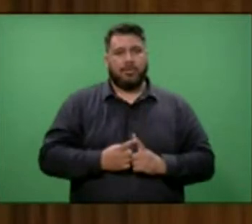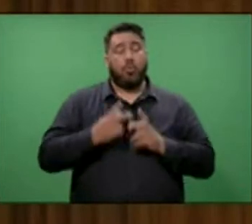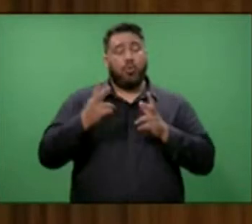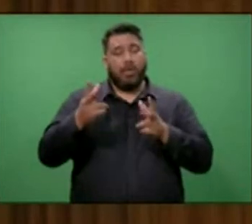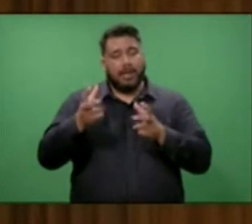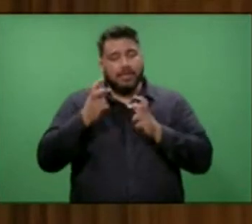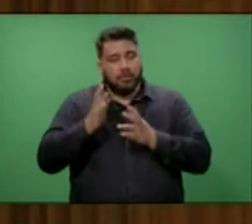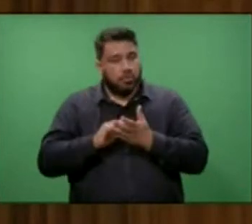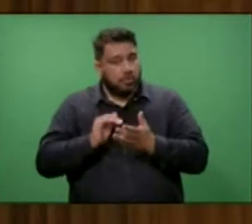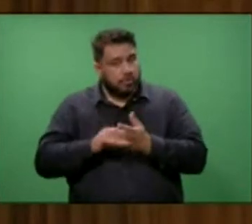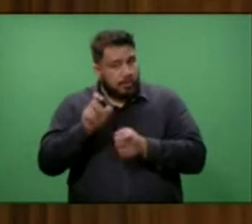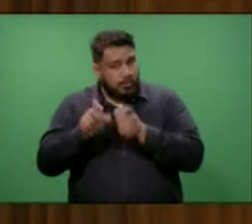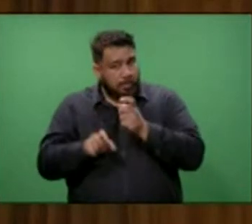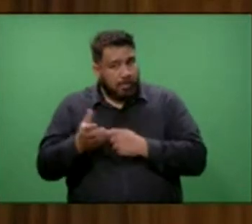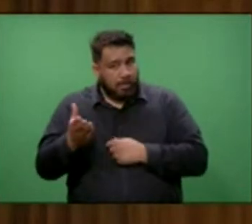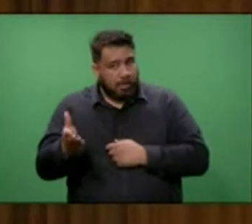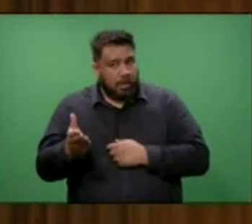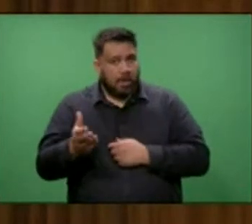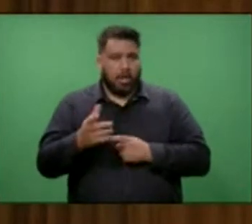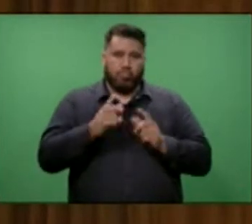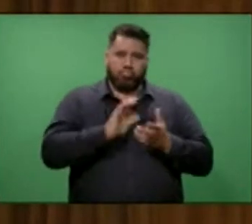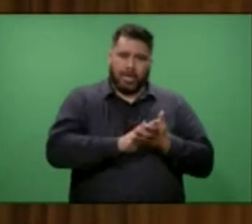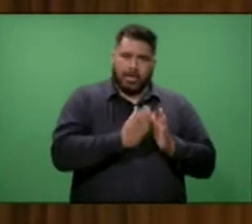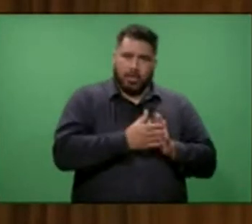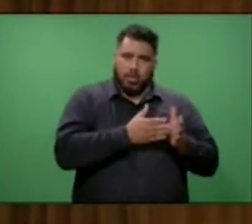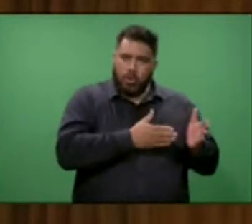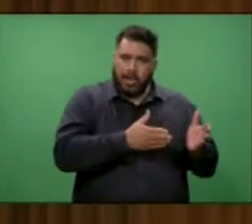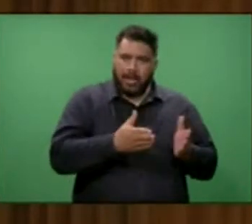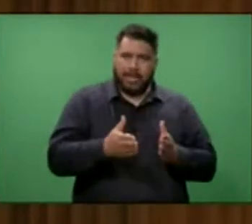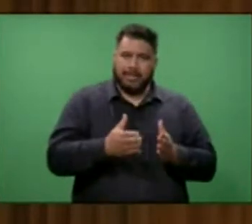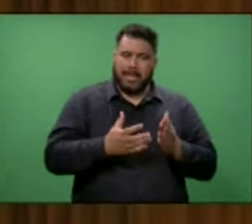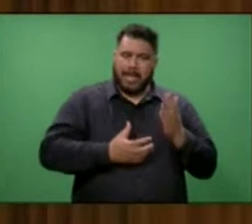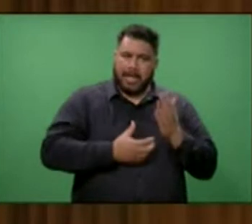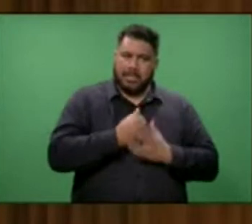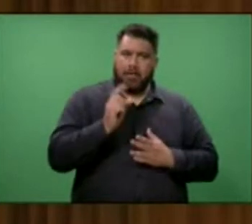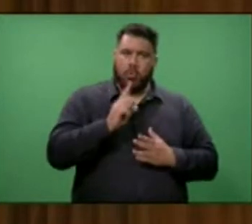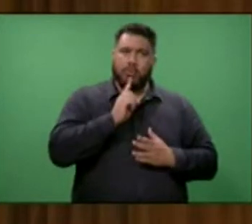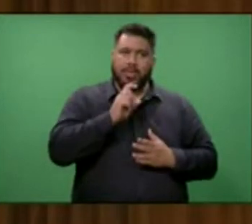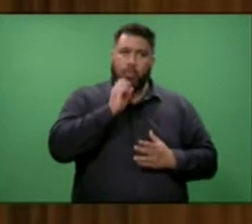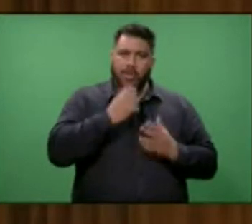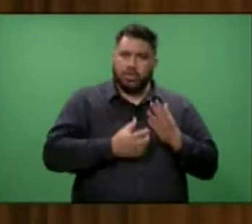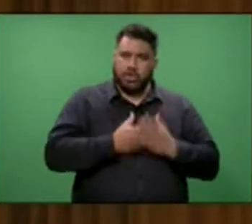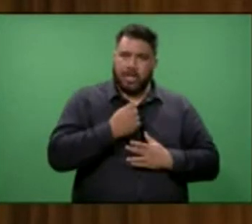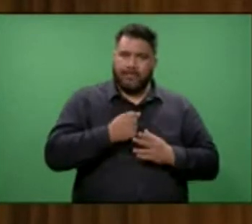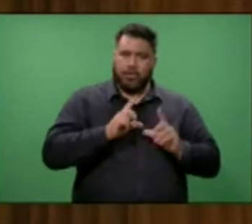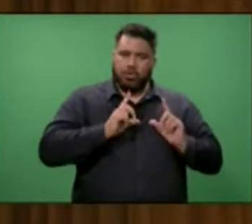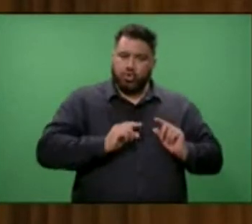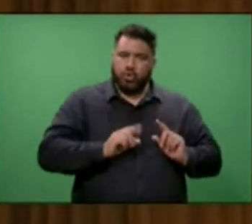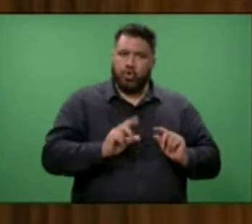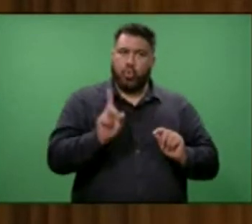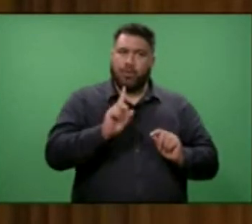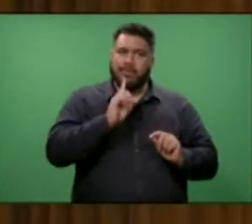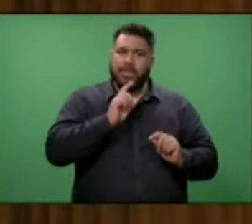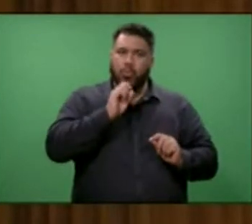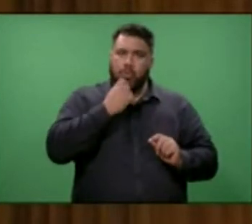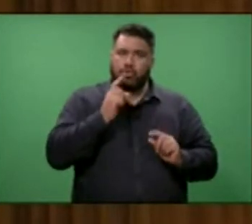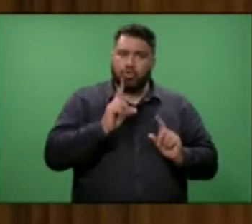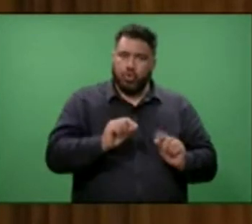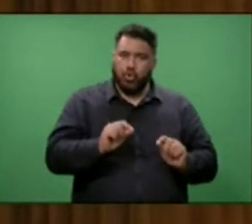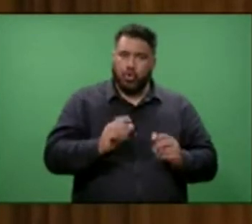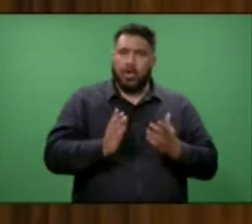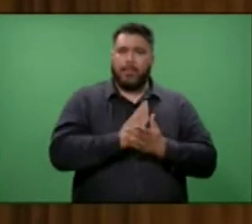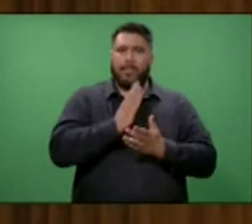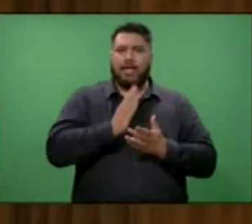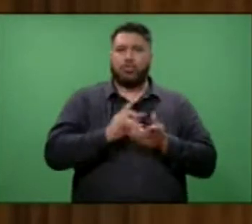being pragmatic, doing the things it said it would do, and focusing on lasting change.